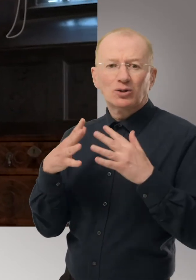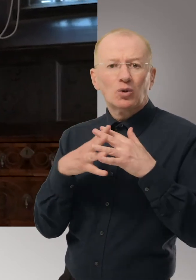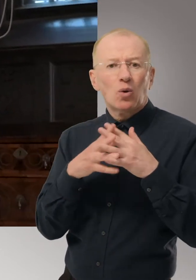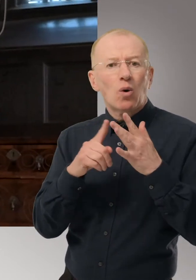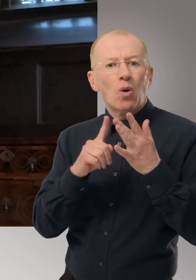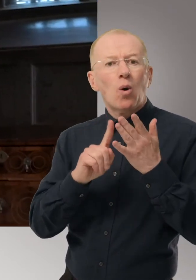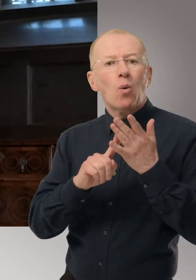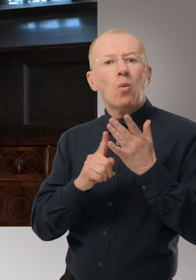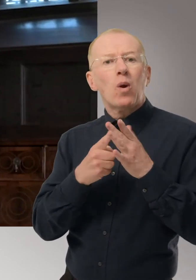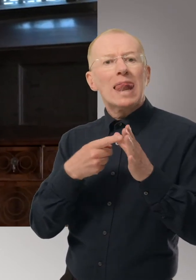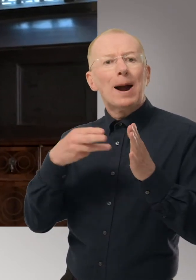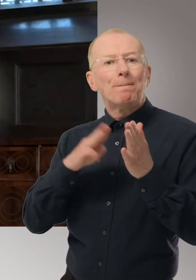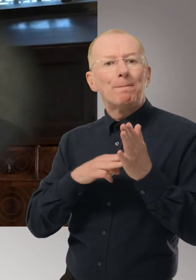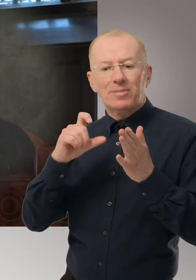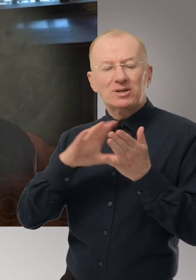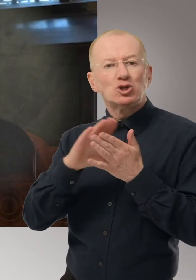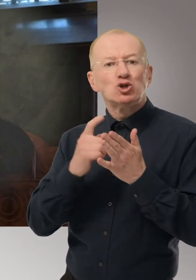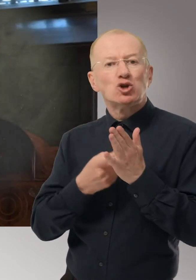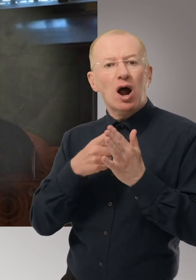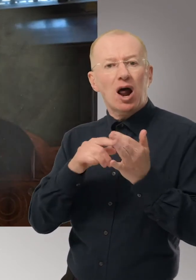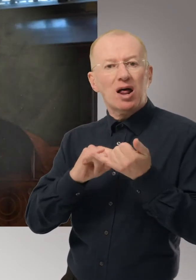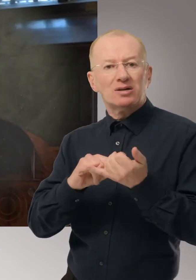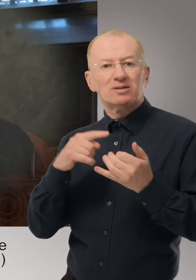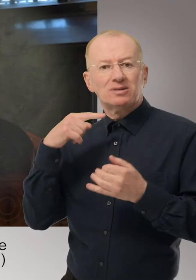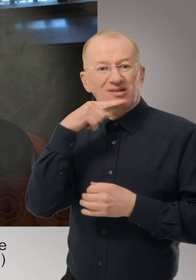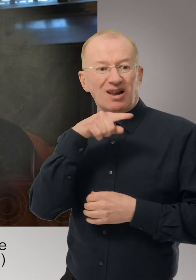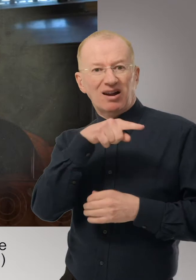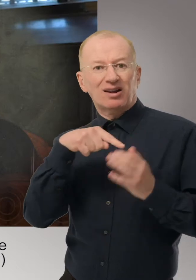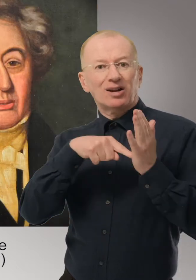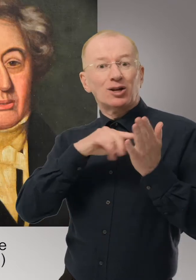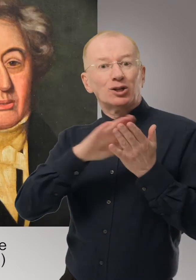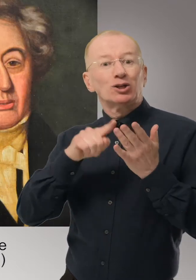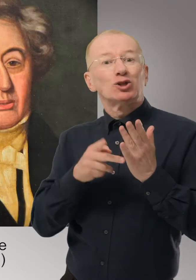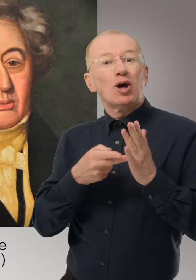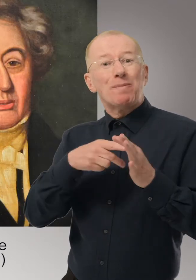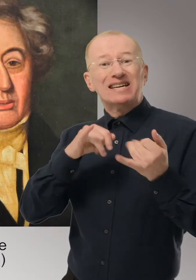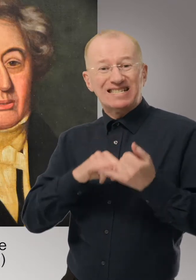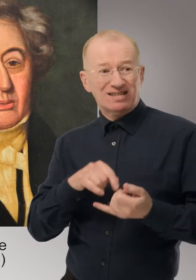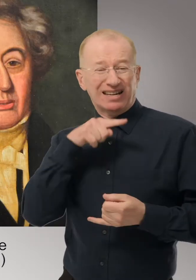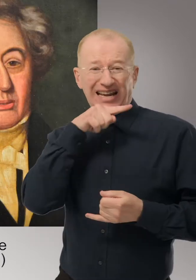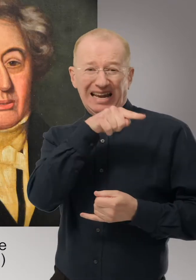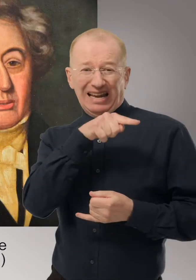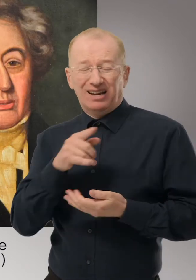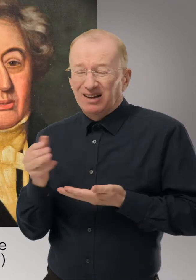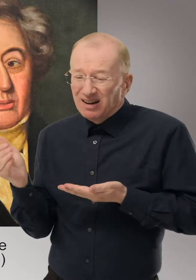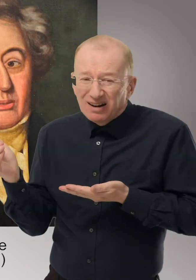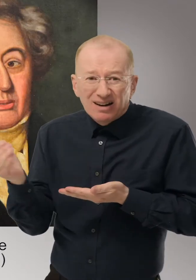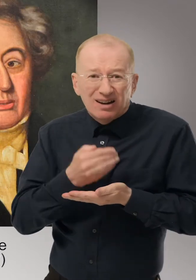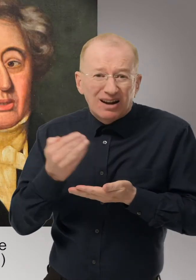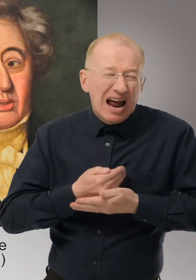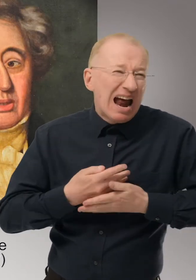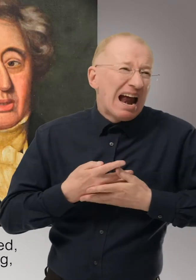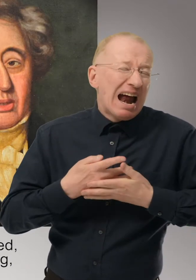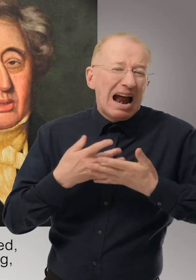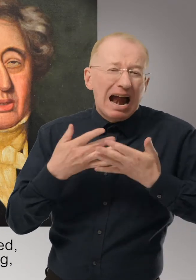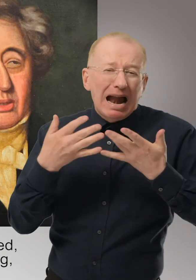It was William Charles's son, Thomas, whom I have to thank for those lovely museum people being here today. Have I mentioned them